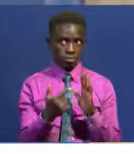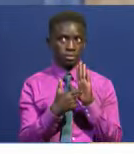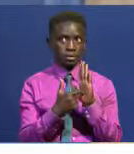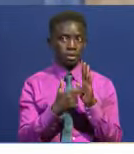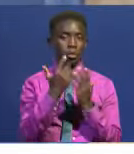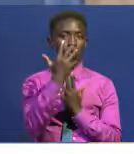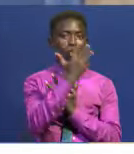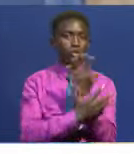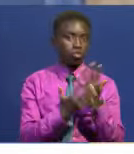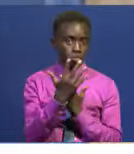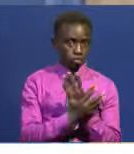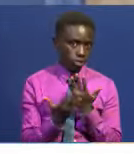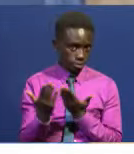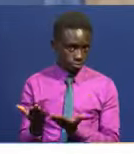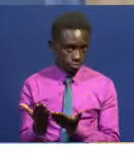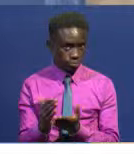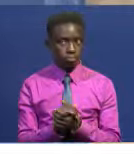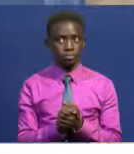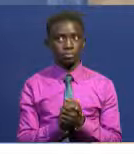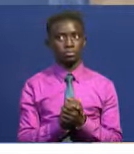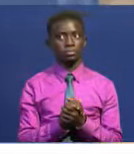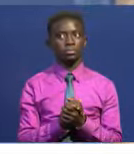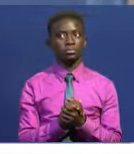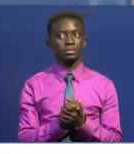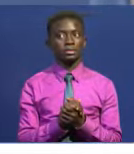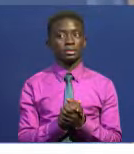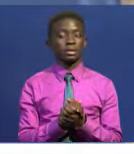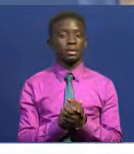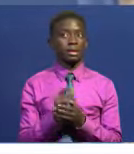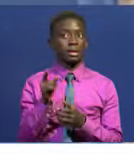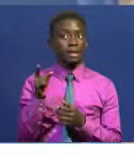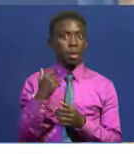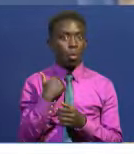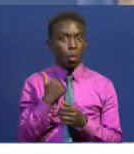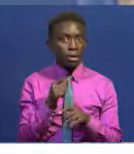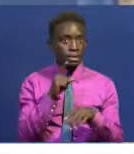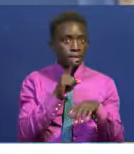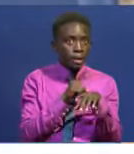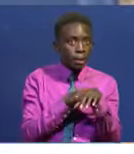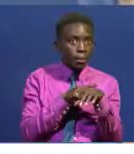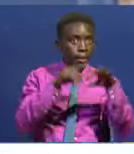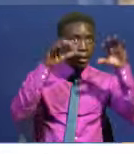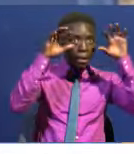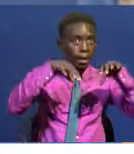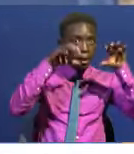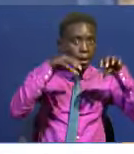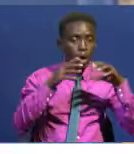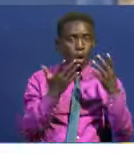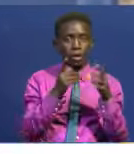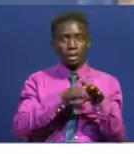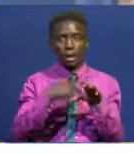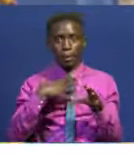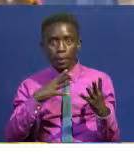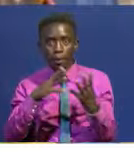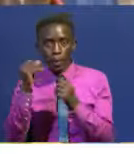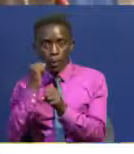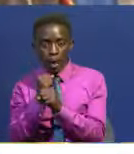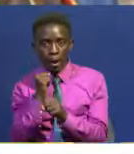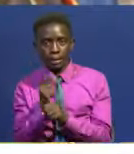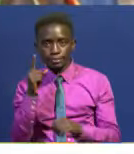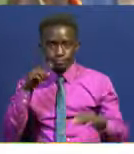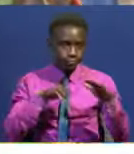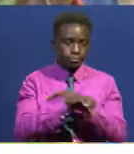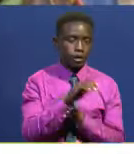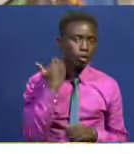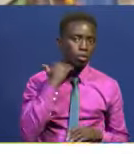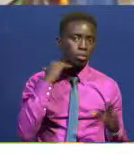hiyo macomputers, naye wanatega aidha wakati mvua inanyesha ama wakati watu wameenda kazi. Na ukiangalia hapo